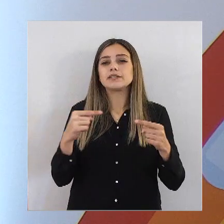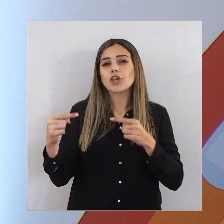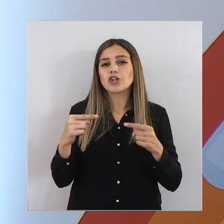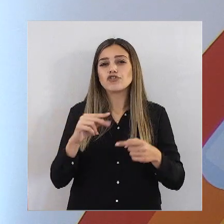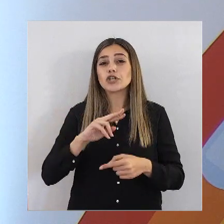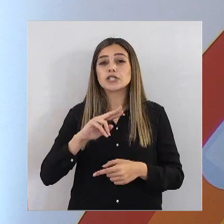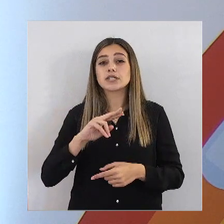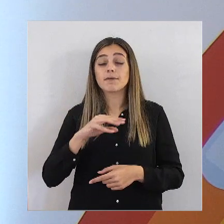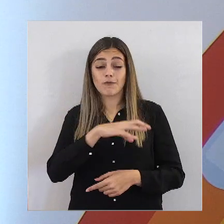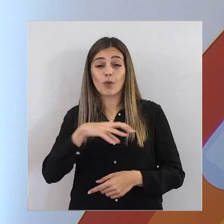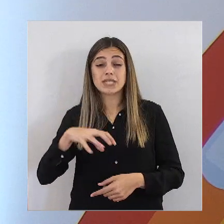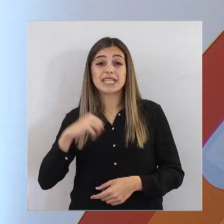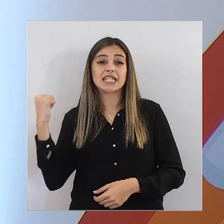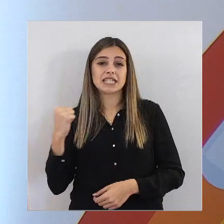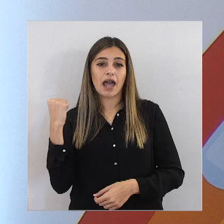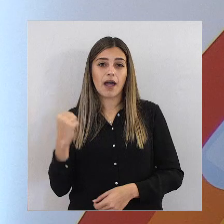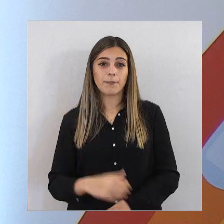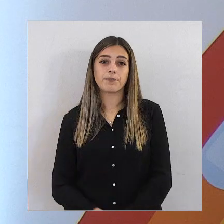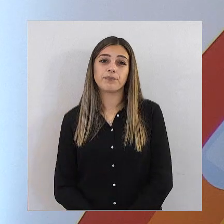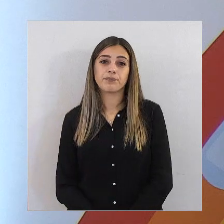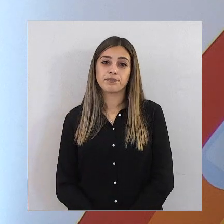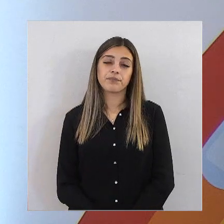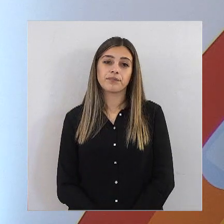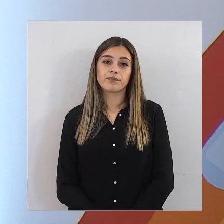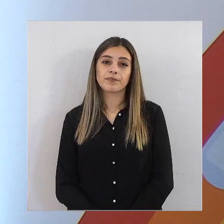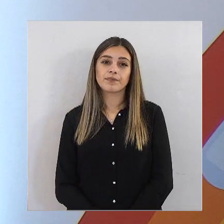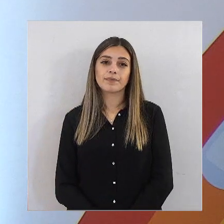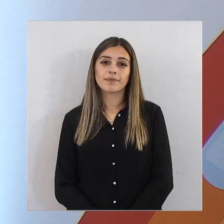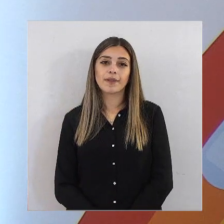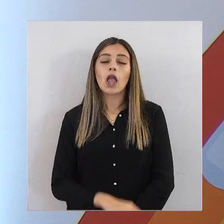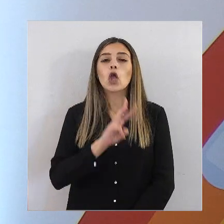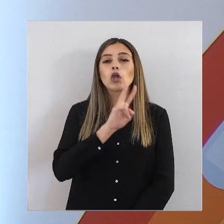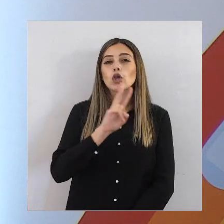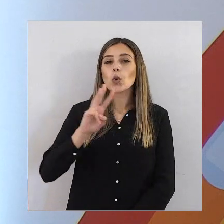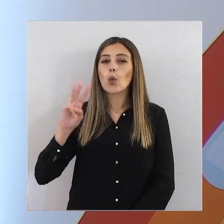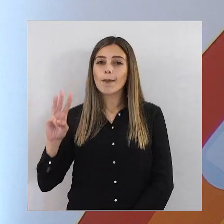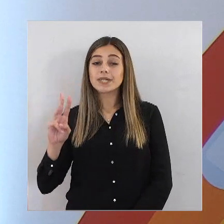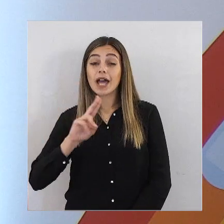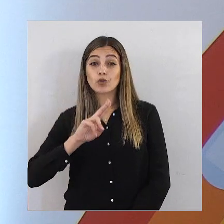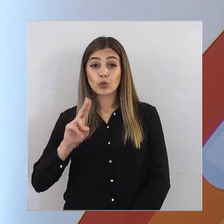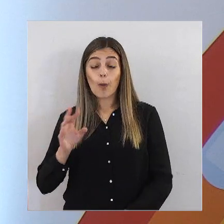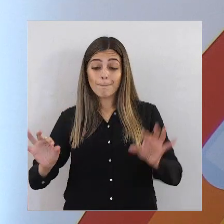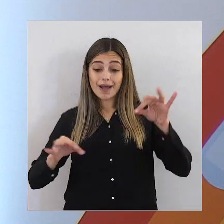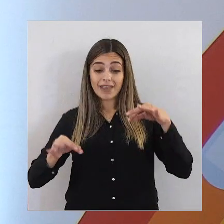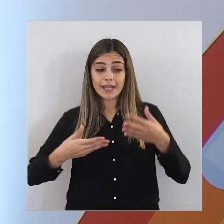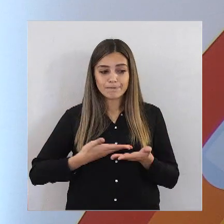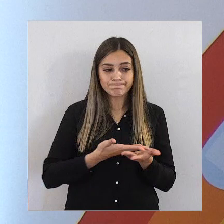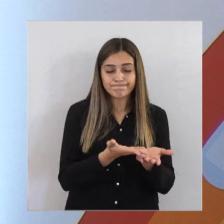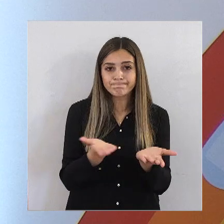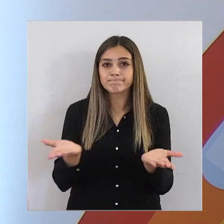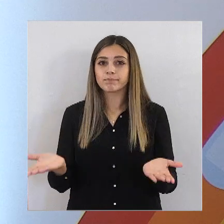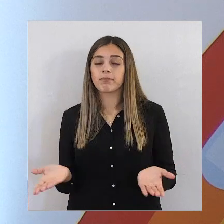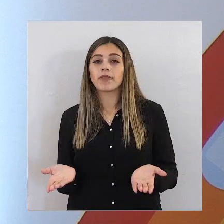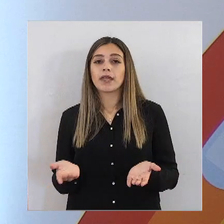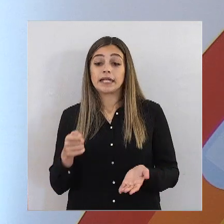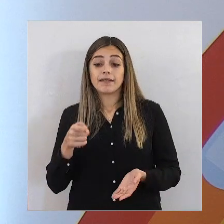different healthcare settings. The setting up of the website and distribution of education and promotion material also helped us build